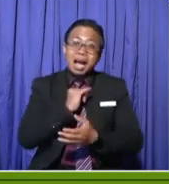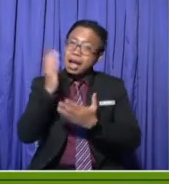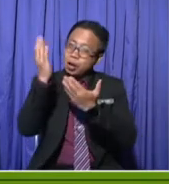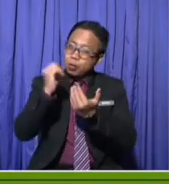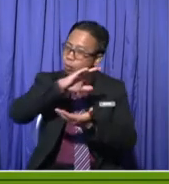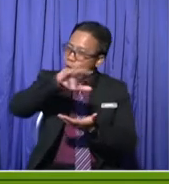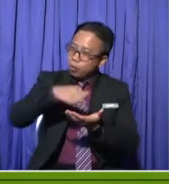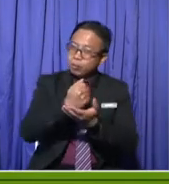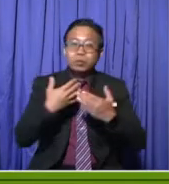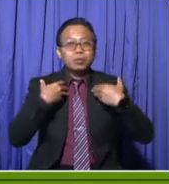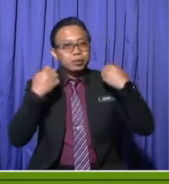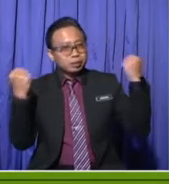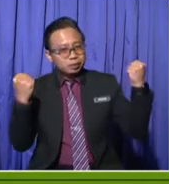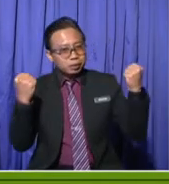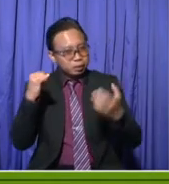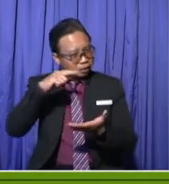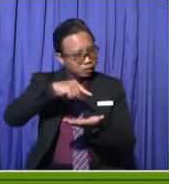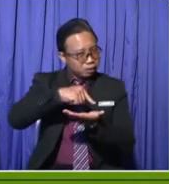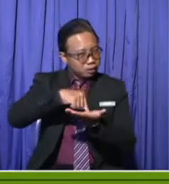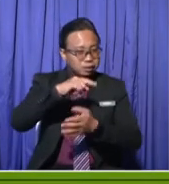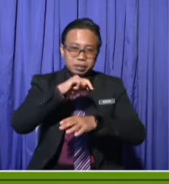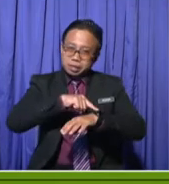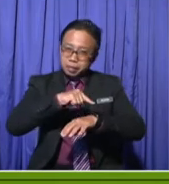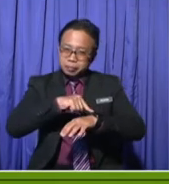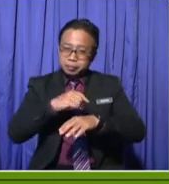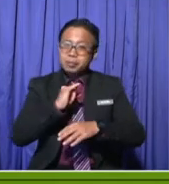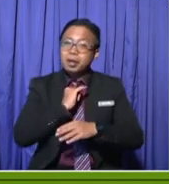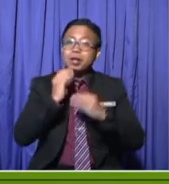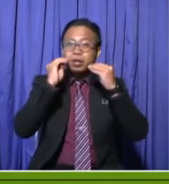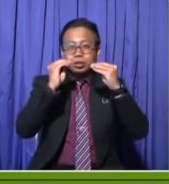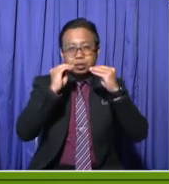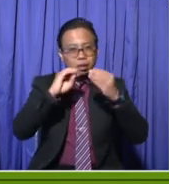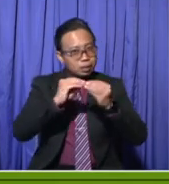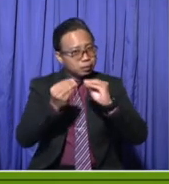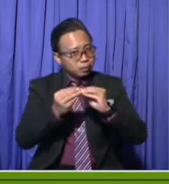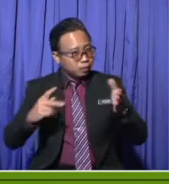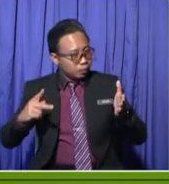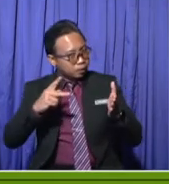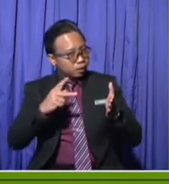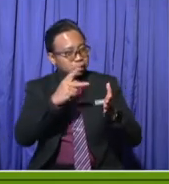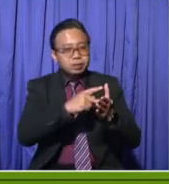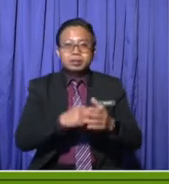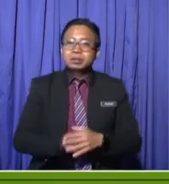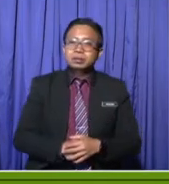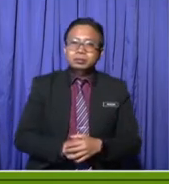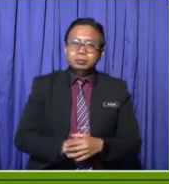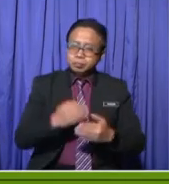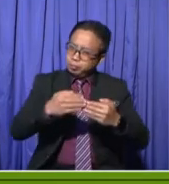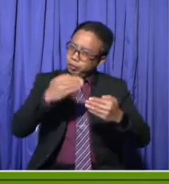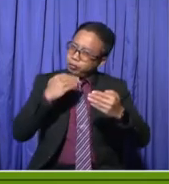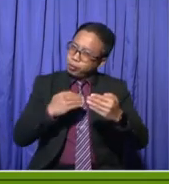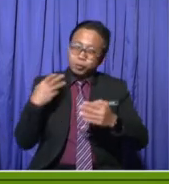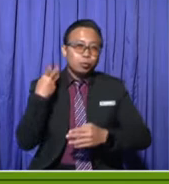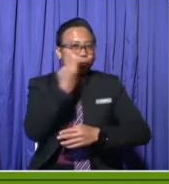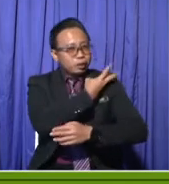doing great. This time, I'm going to teach you about number patterns. Before we